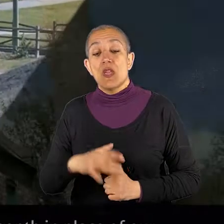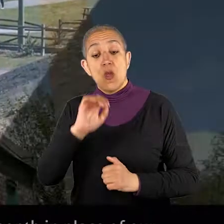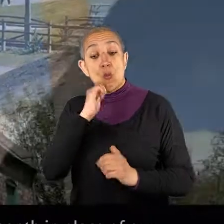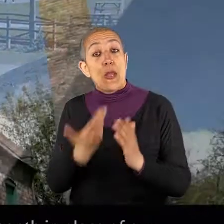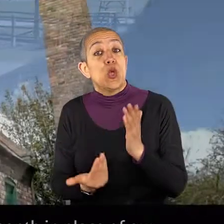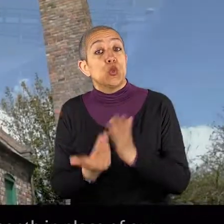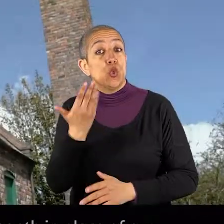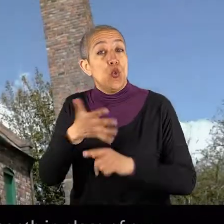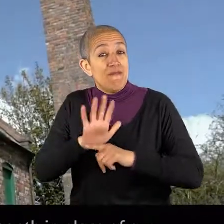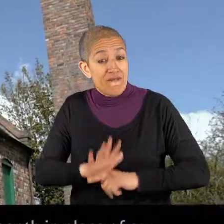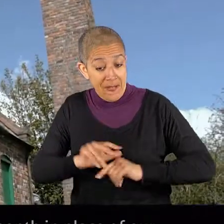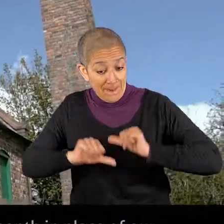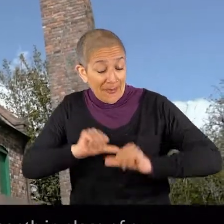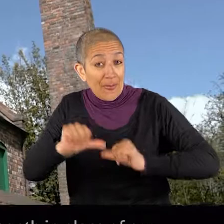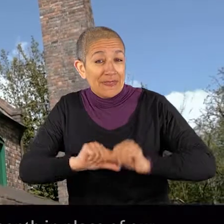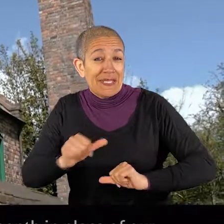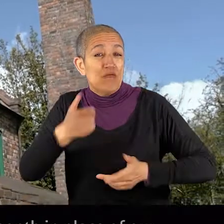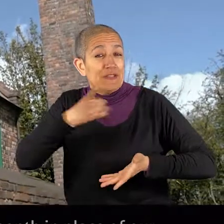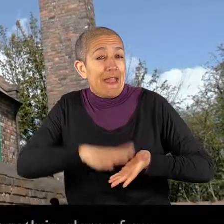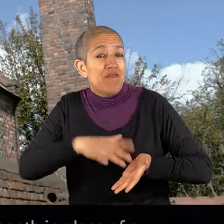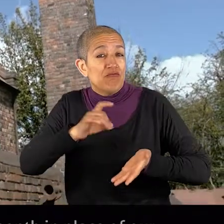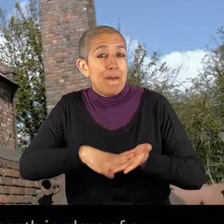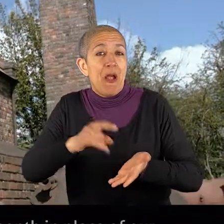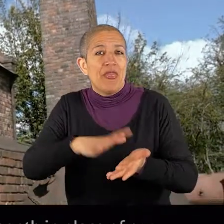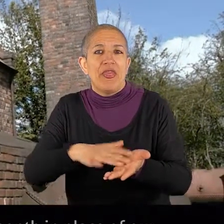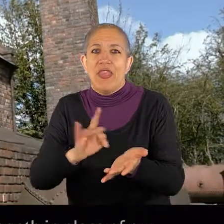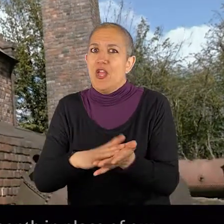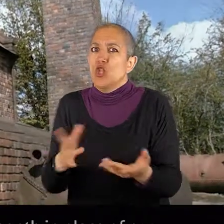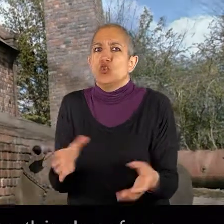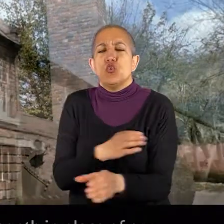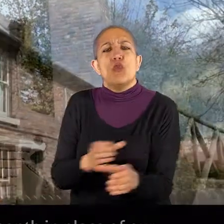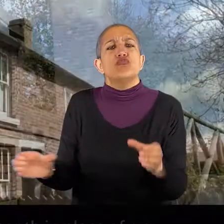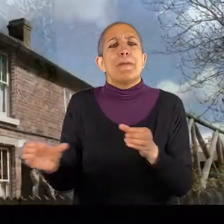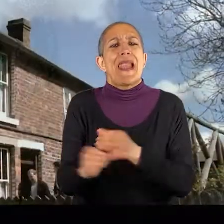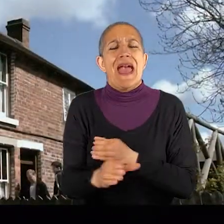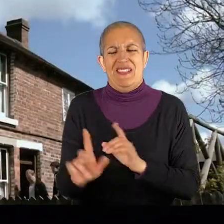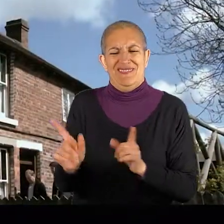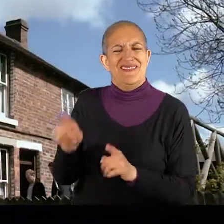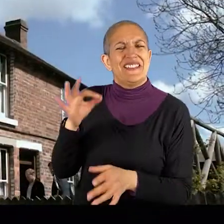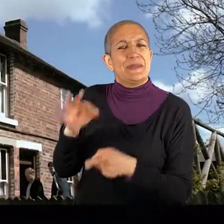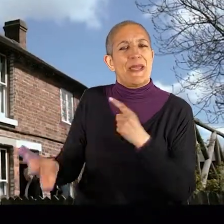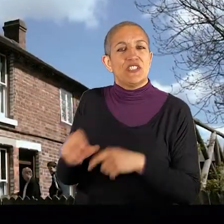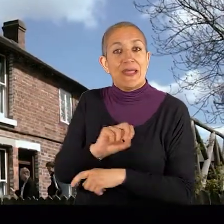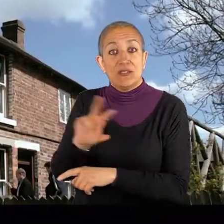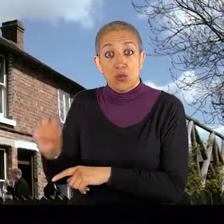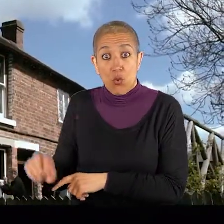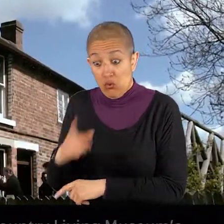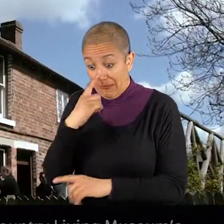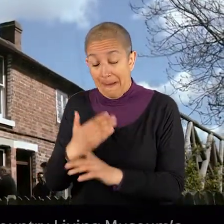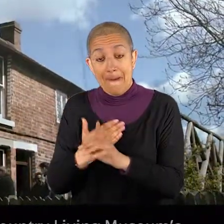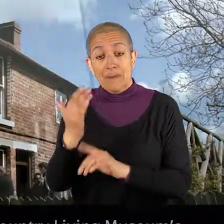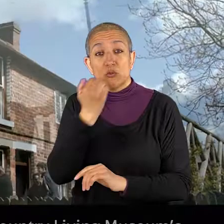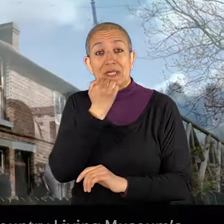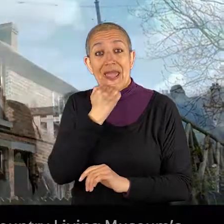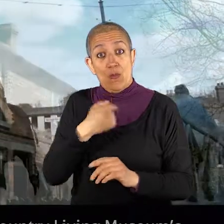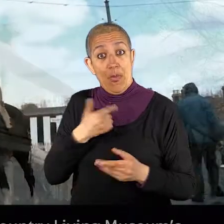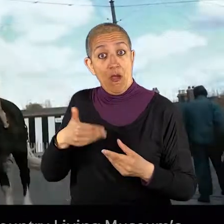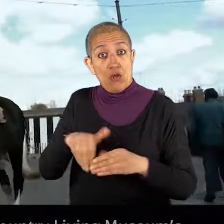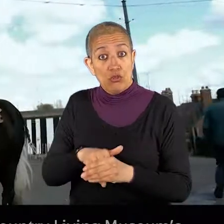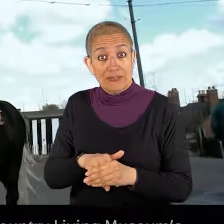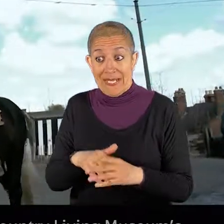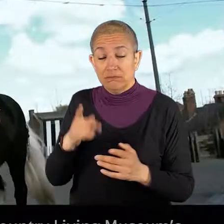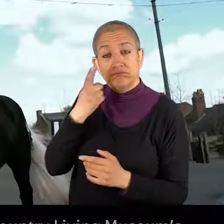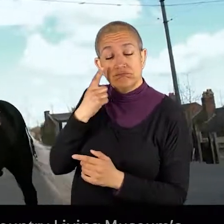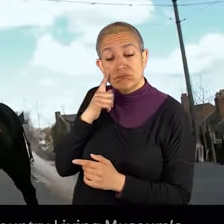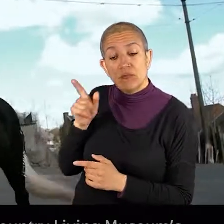We'll post a new film in this series every month in place of our specialist tour. To stay up to date with our content, please